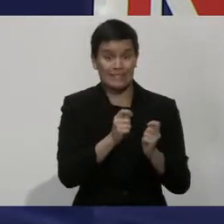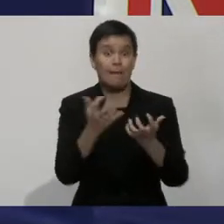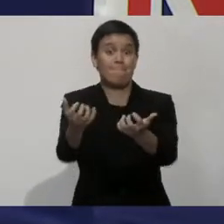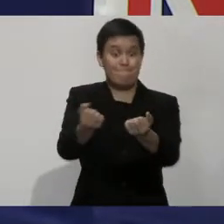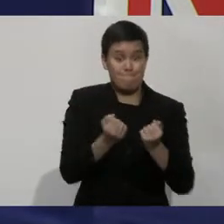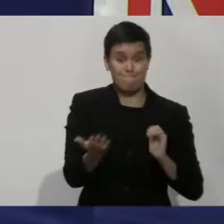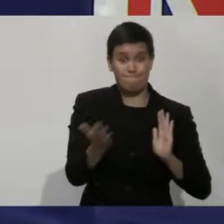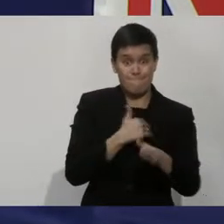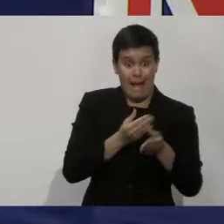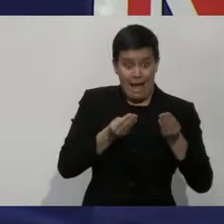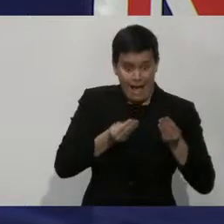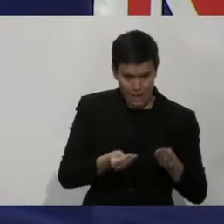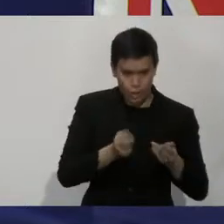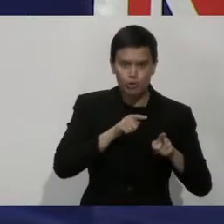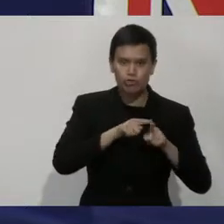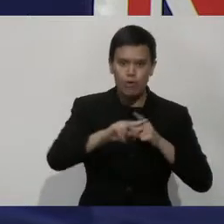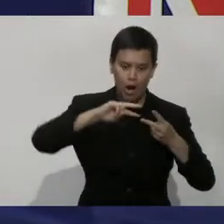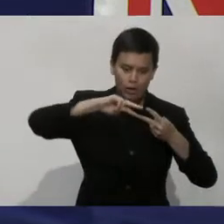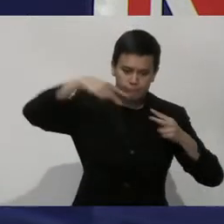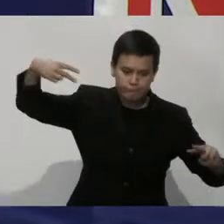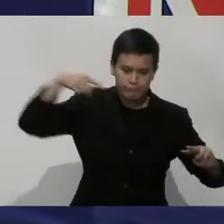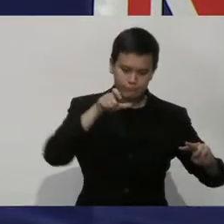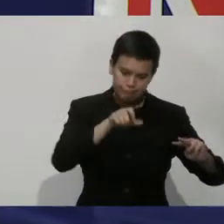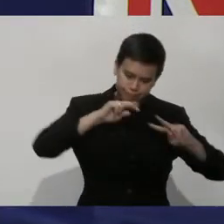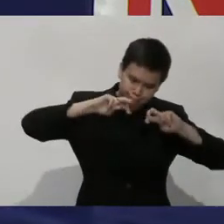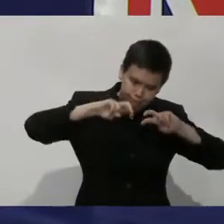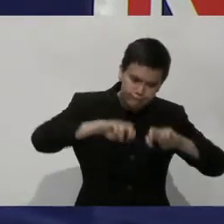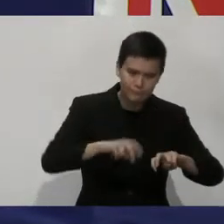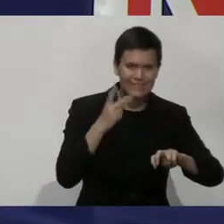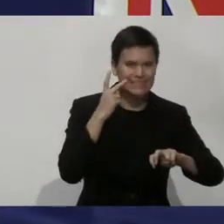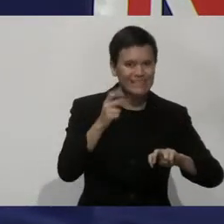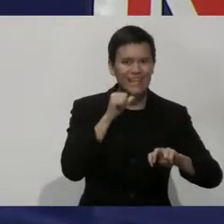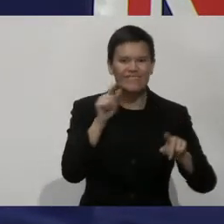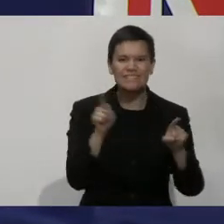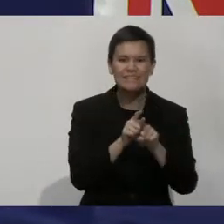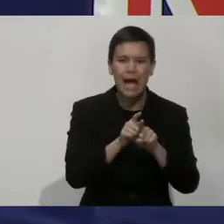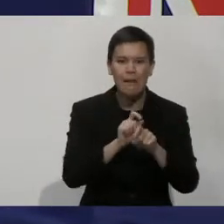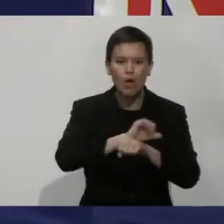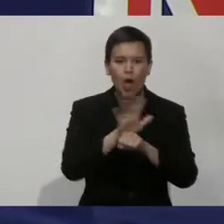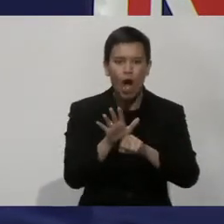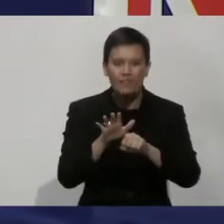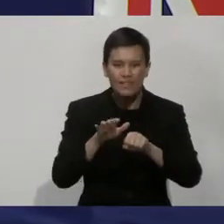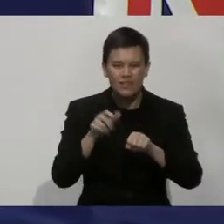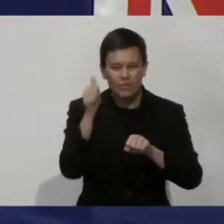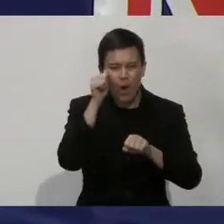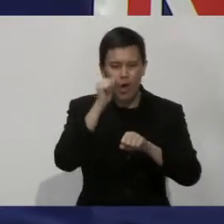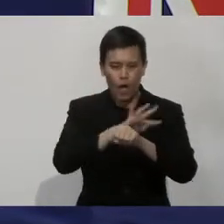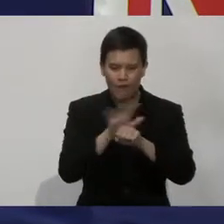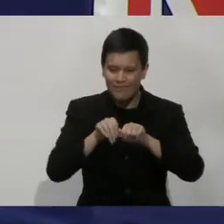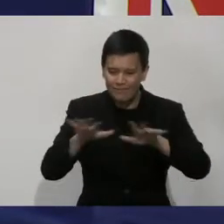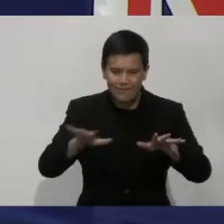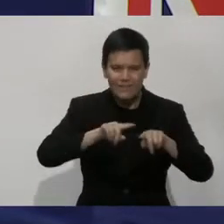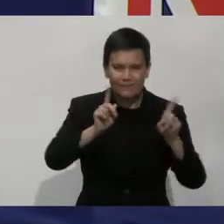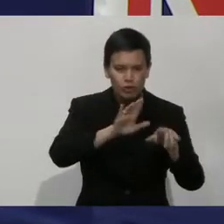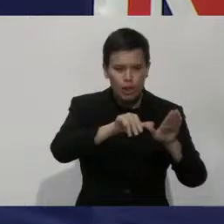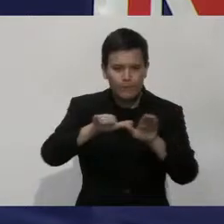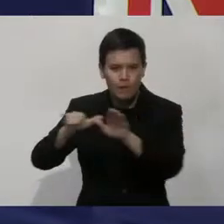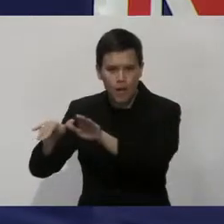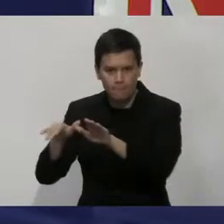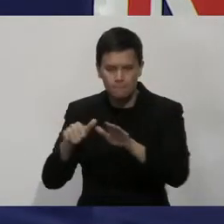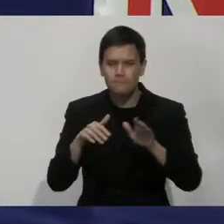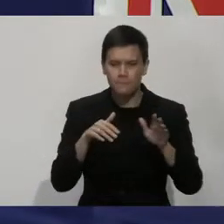if one of those people who became positive while in managed isolation was the same genome type, this B111